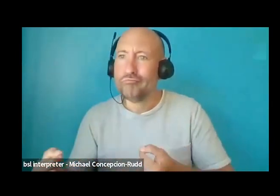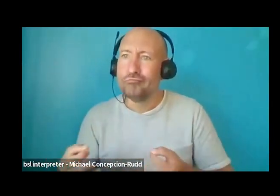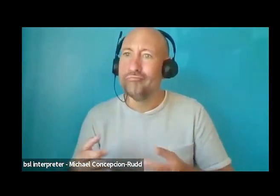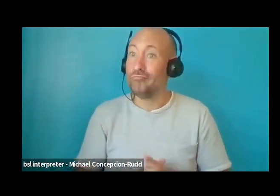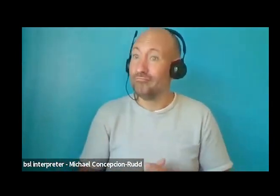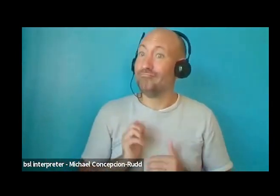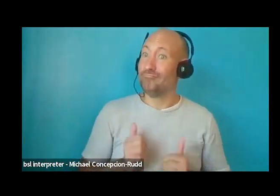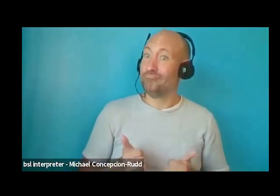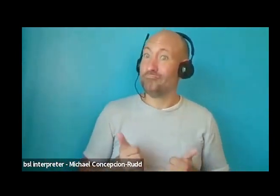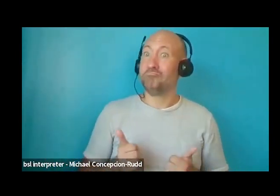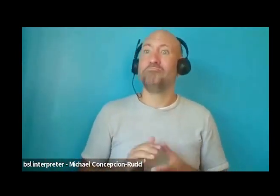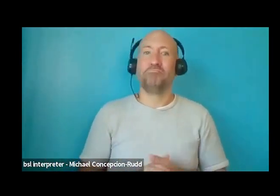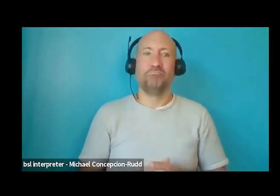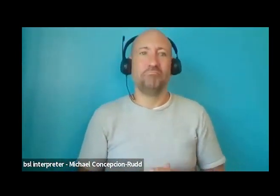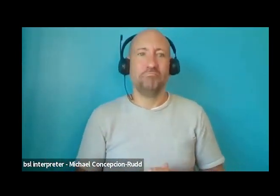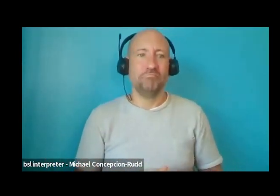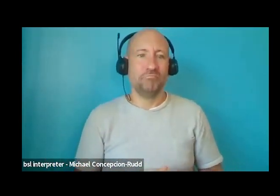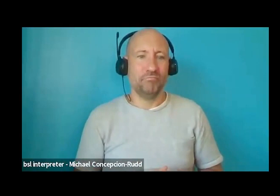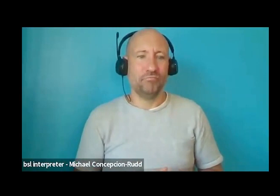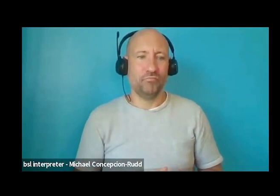Okay, so